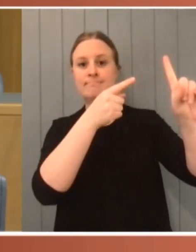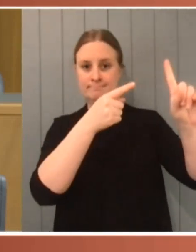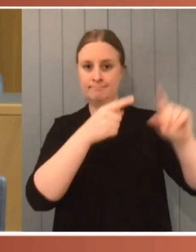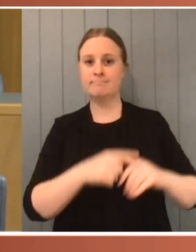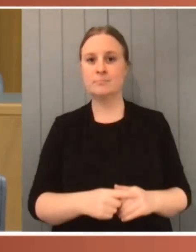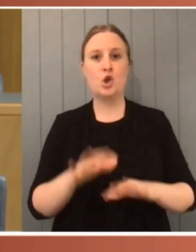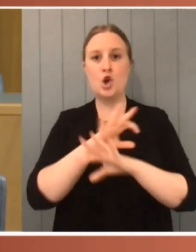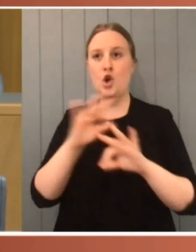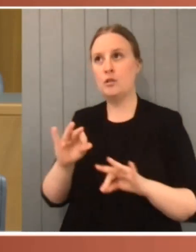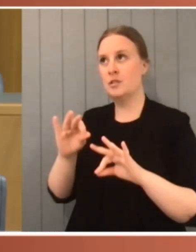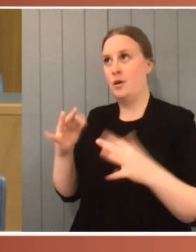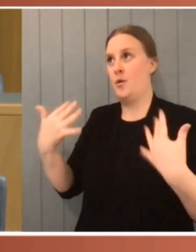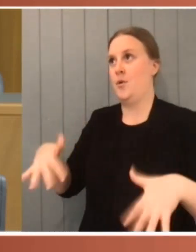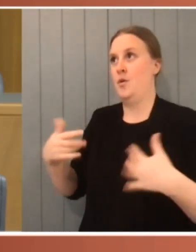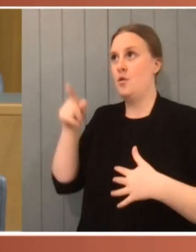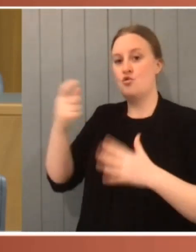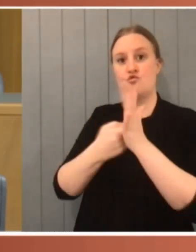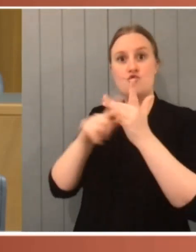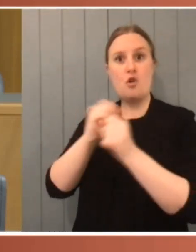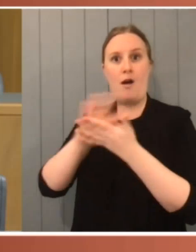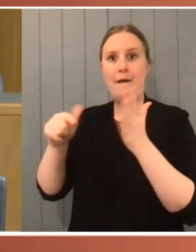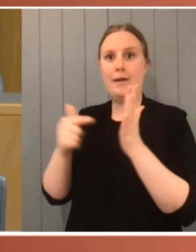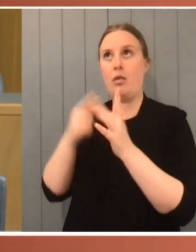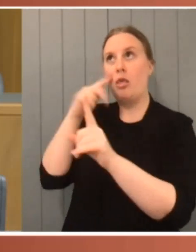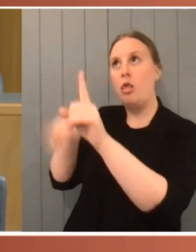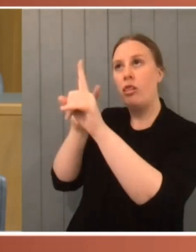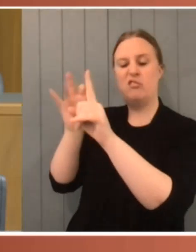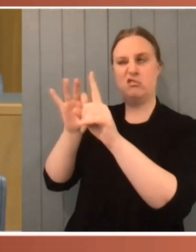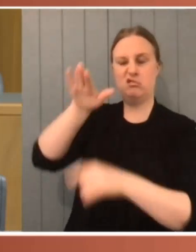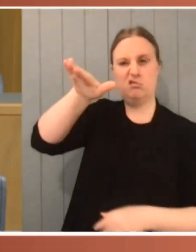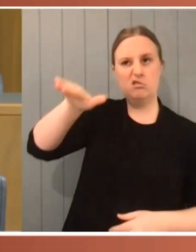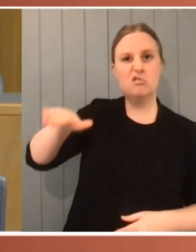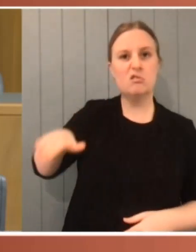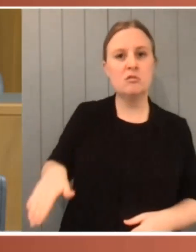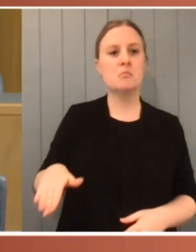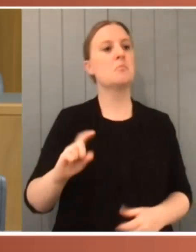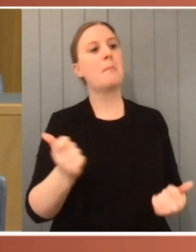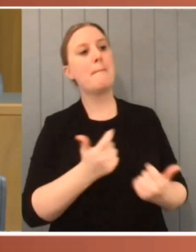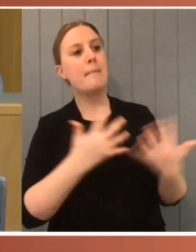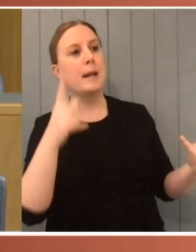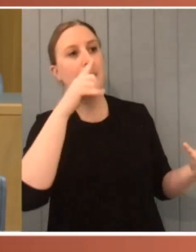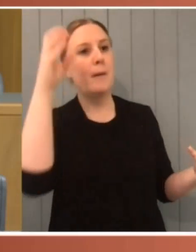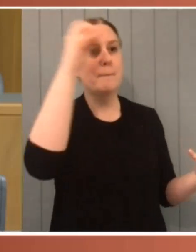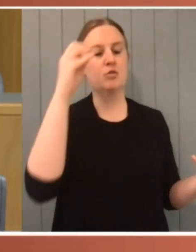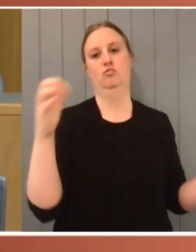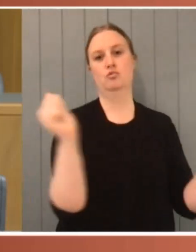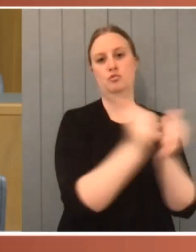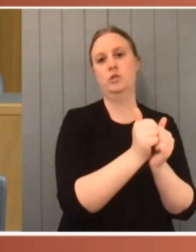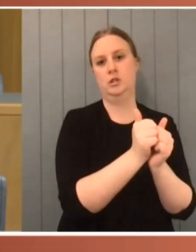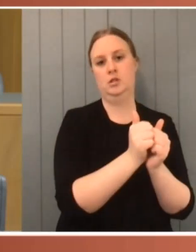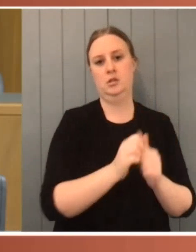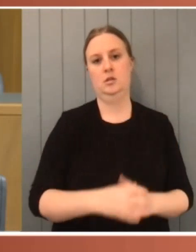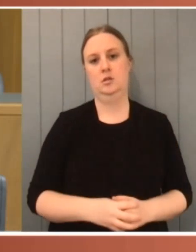culture. Correspondingly, too, the public has a discerning antennae for political moonshine,